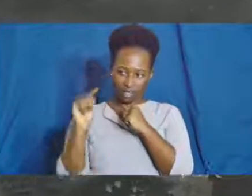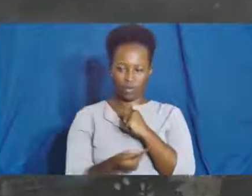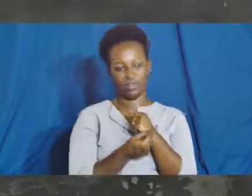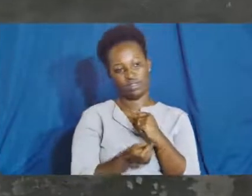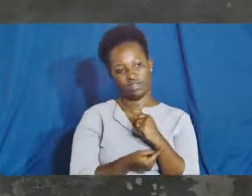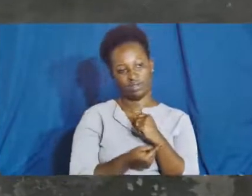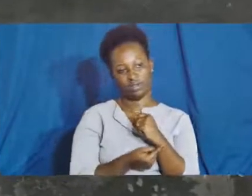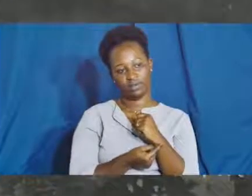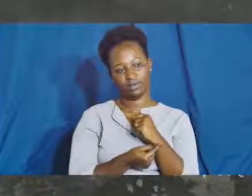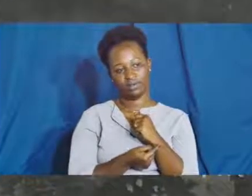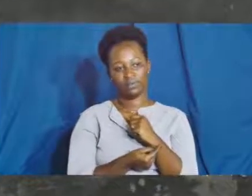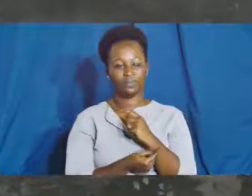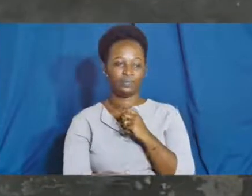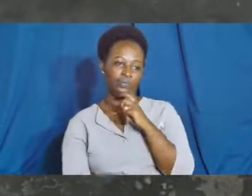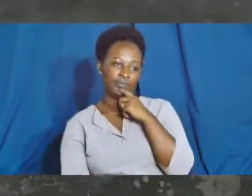198,000. So